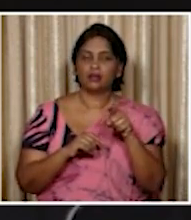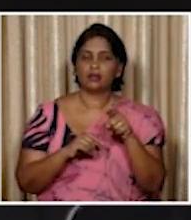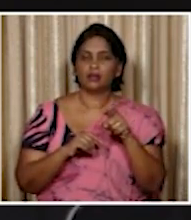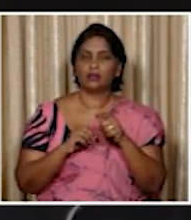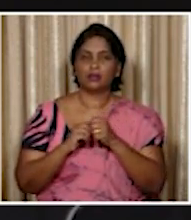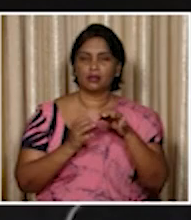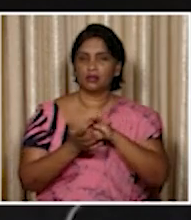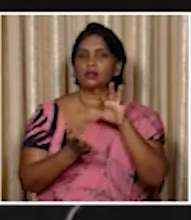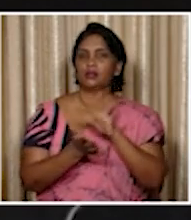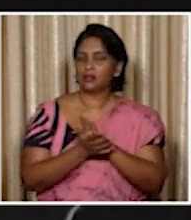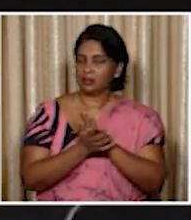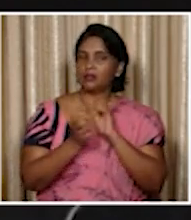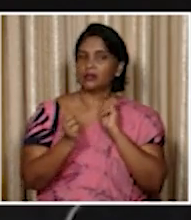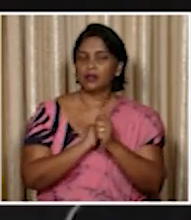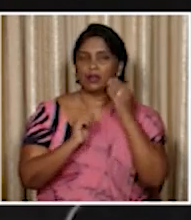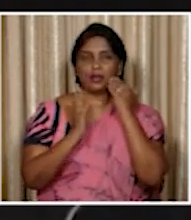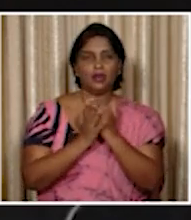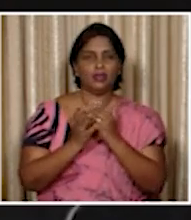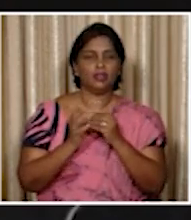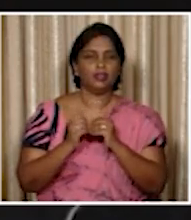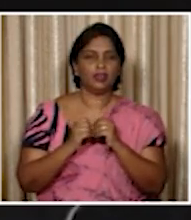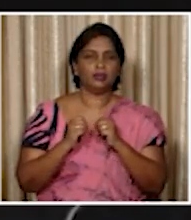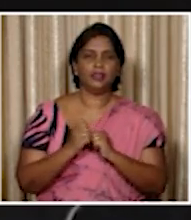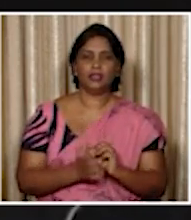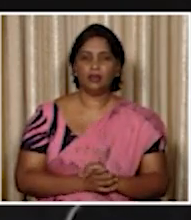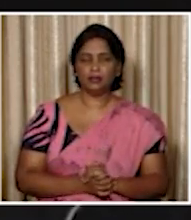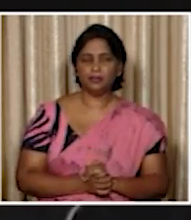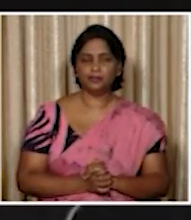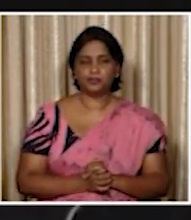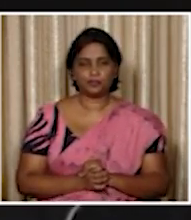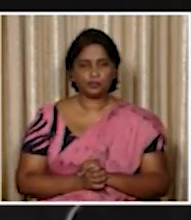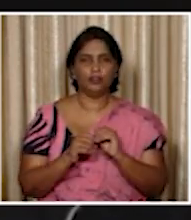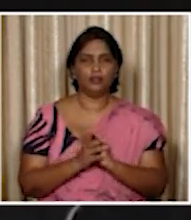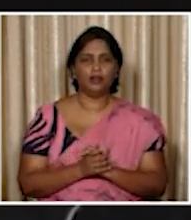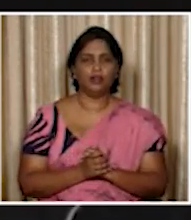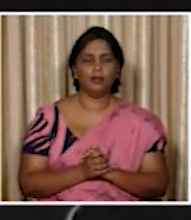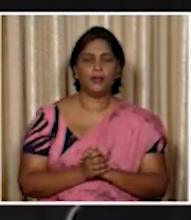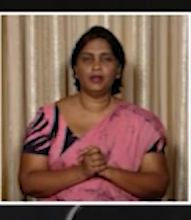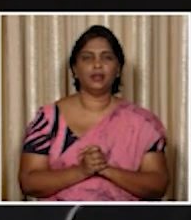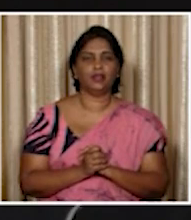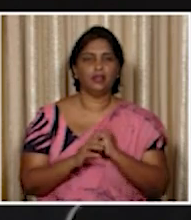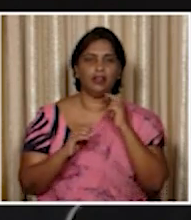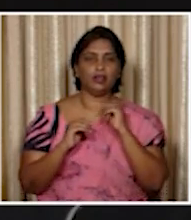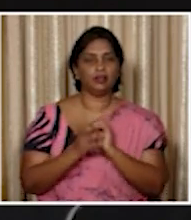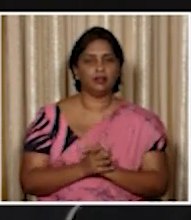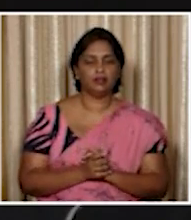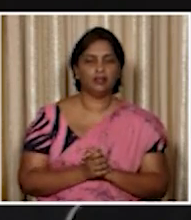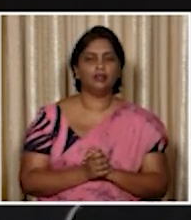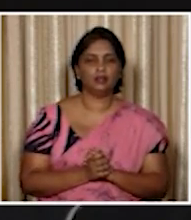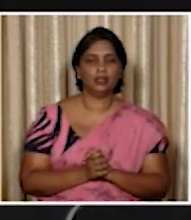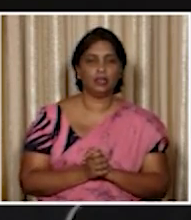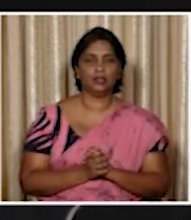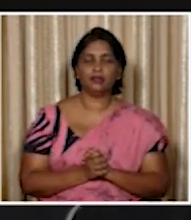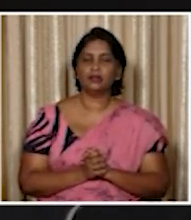very reason why we wanted the Speaker to take that simple decision. This unfortunate situation of moving a